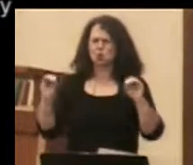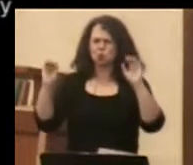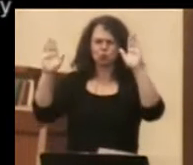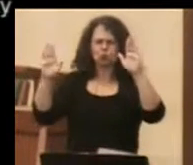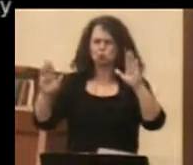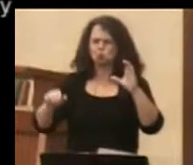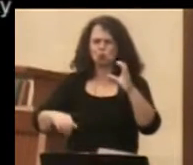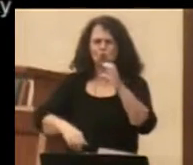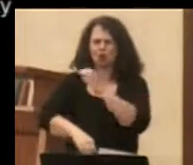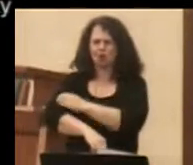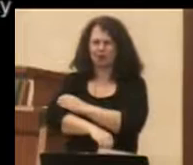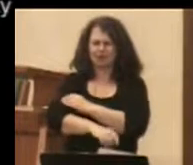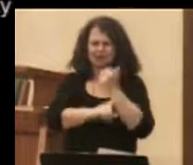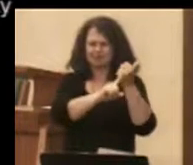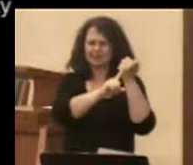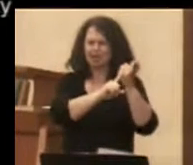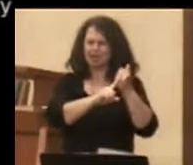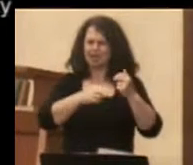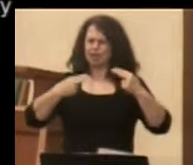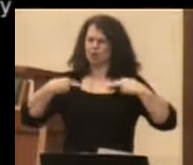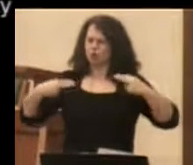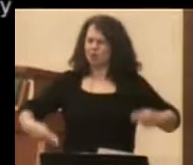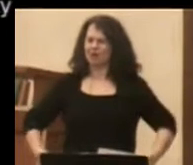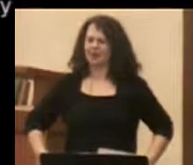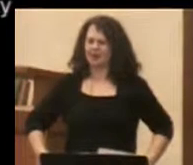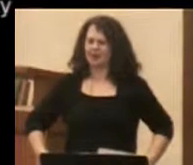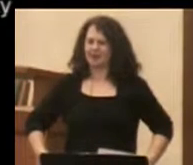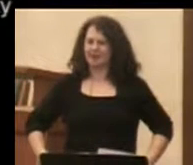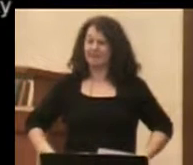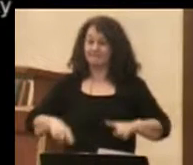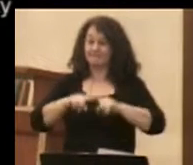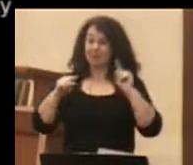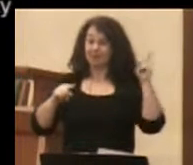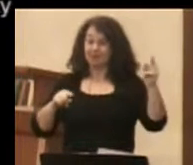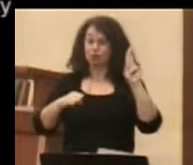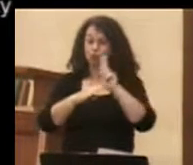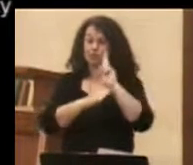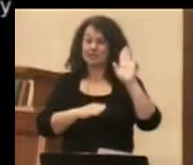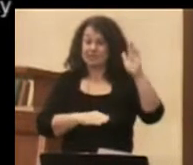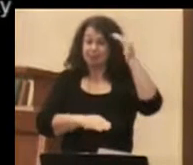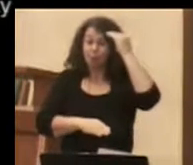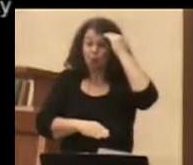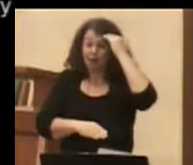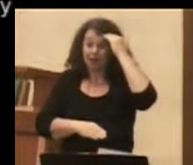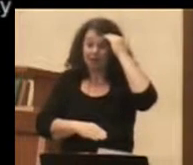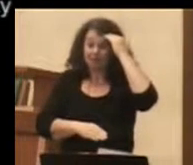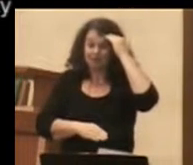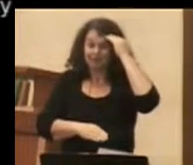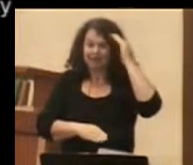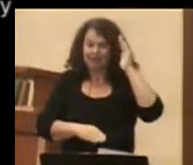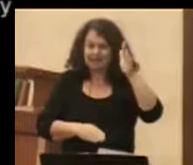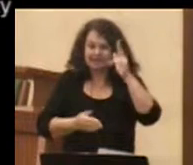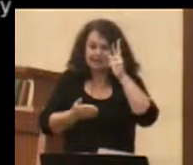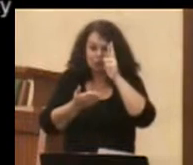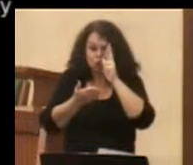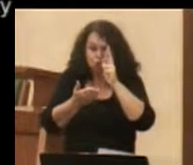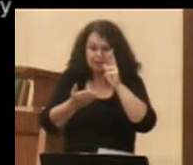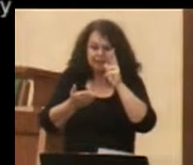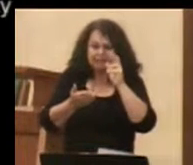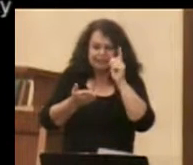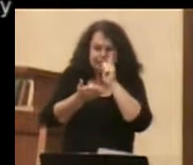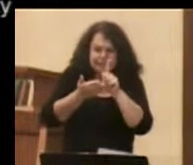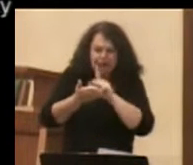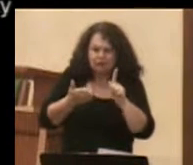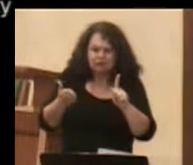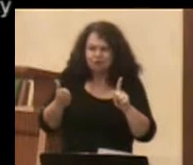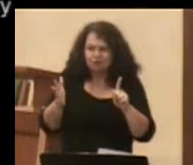his own. He's human. Isn't that interesting? But he uses his brain, his detective skills, his agility, speed, strength, and